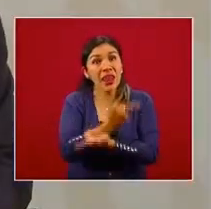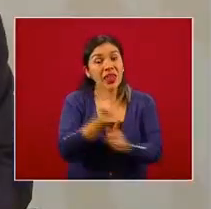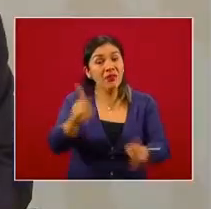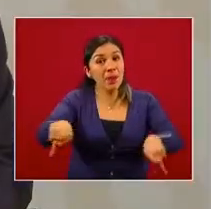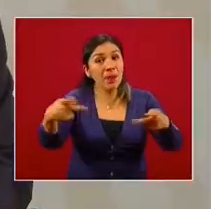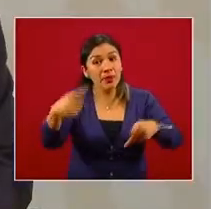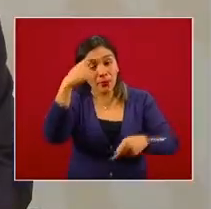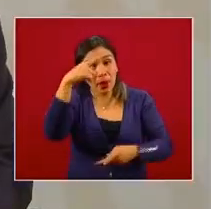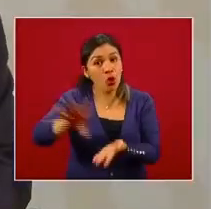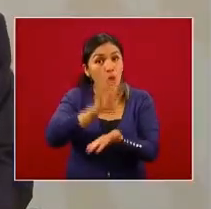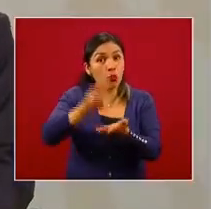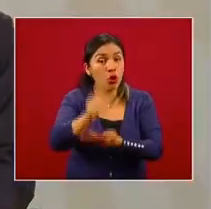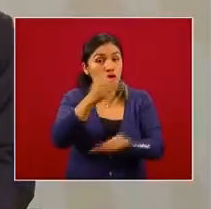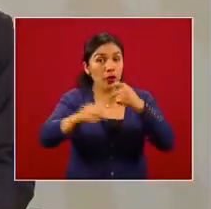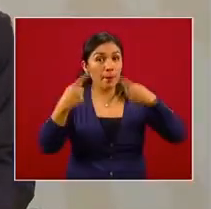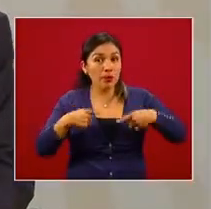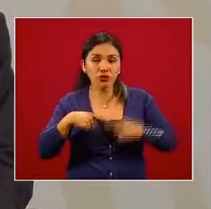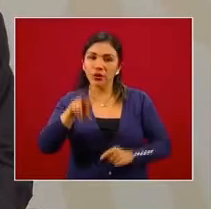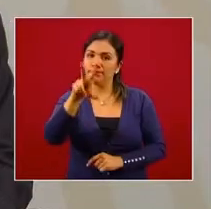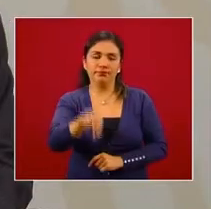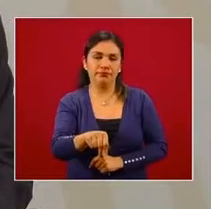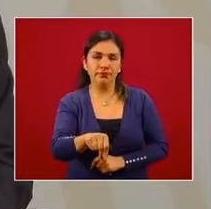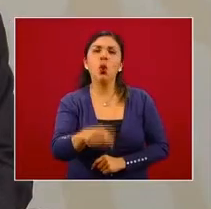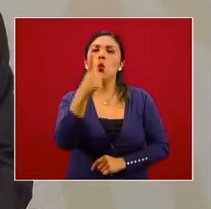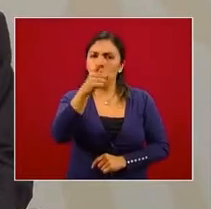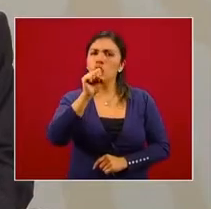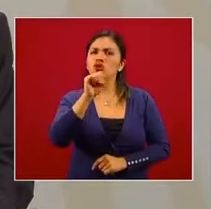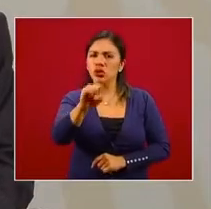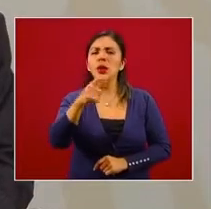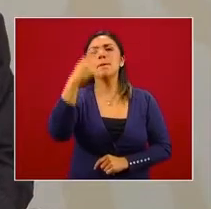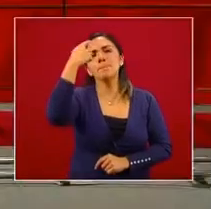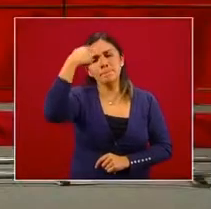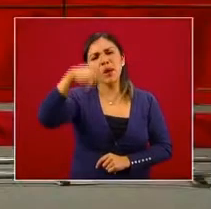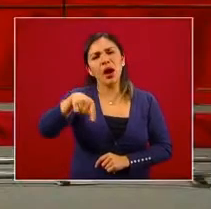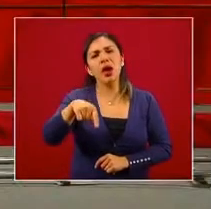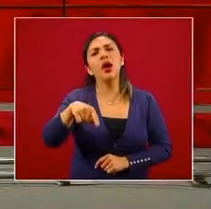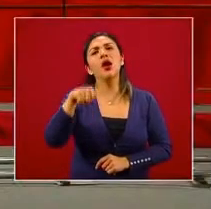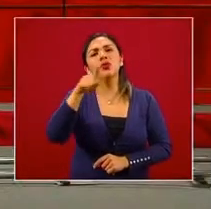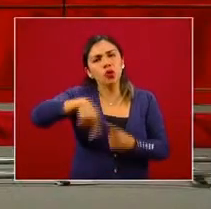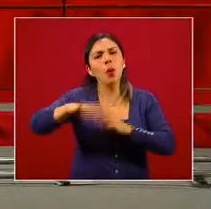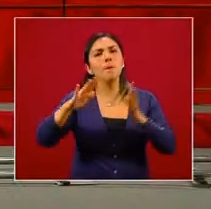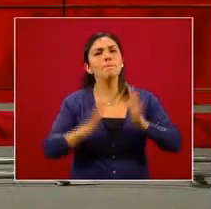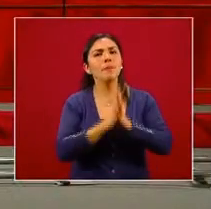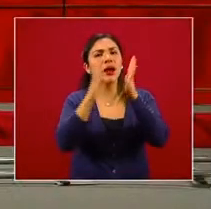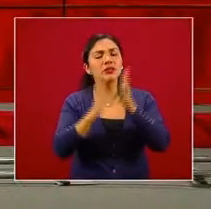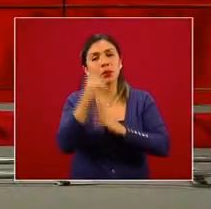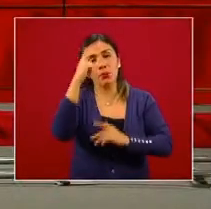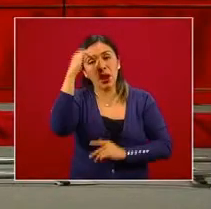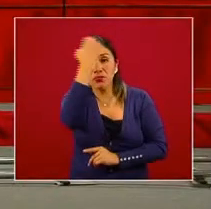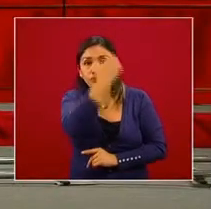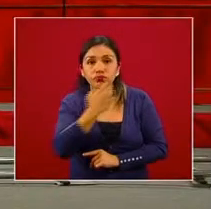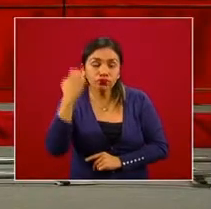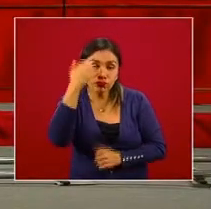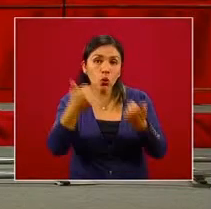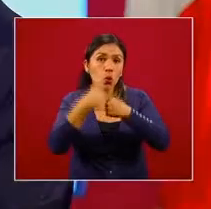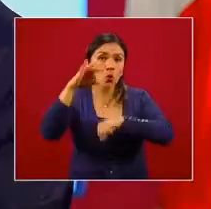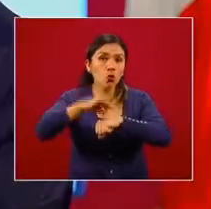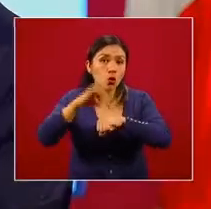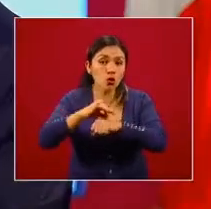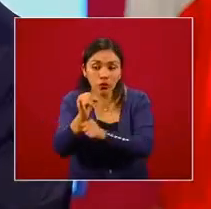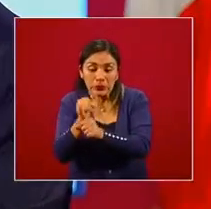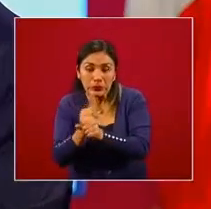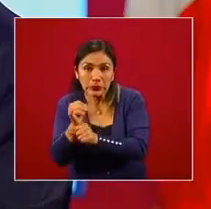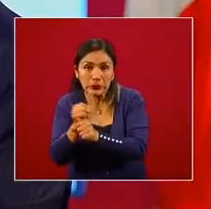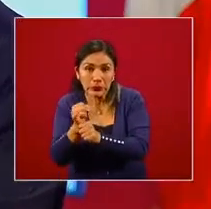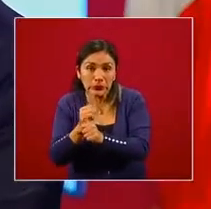medication remdesivir is not approved for general use. What it is authorized for is to be in clinical trials,